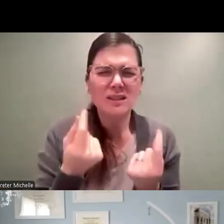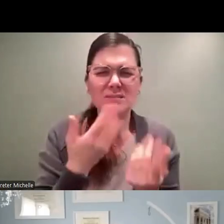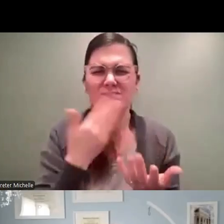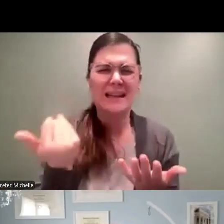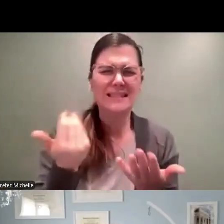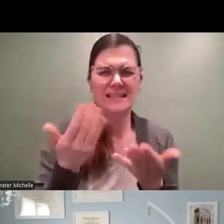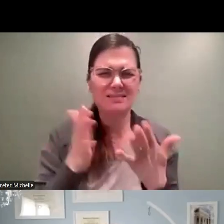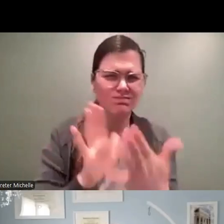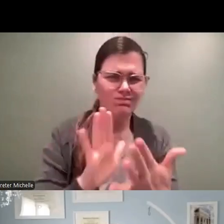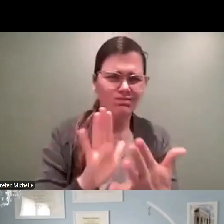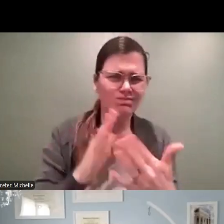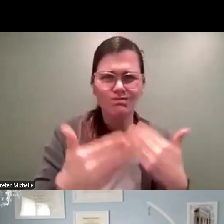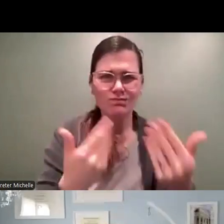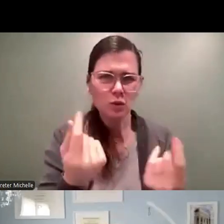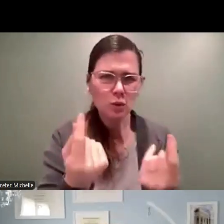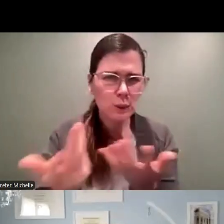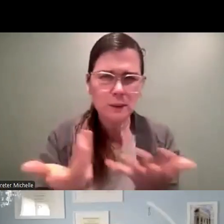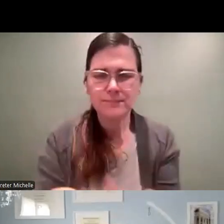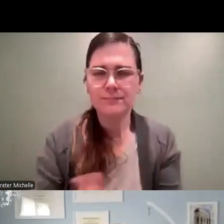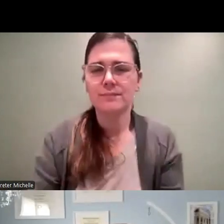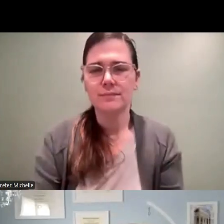What's the best option here?